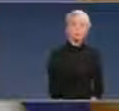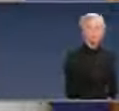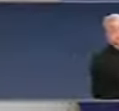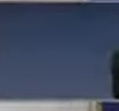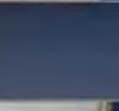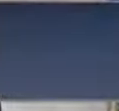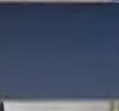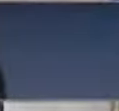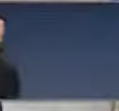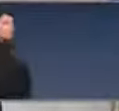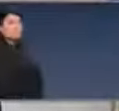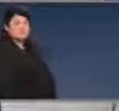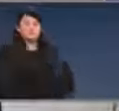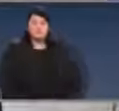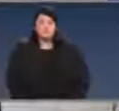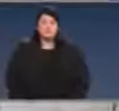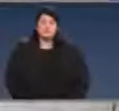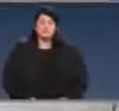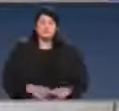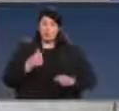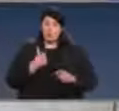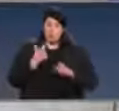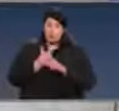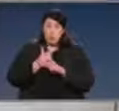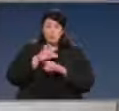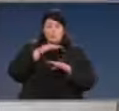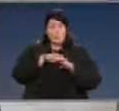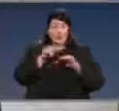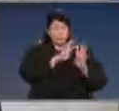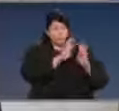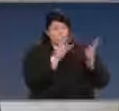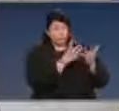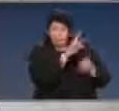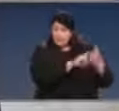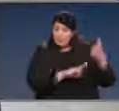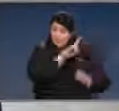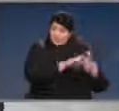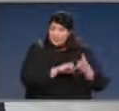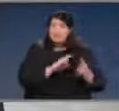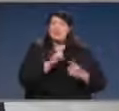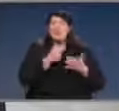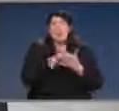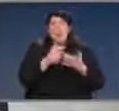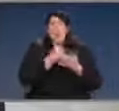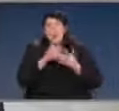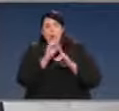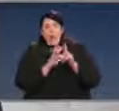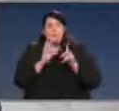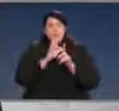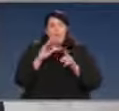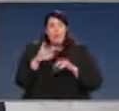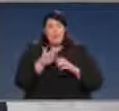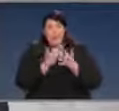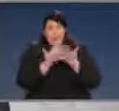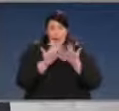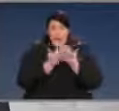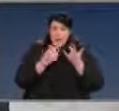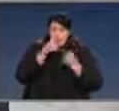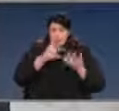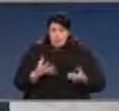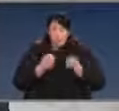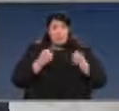So what we discussed in National Cabinet today was the normal update of the epidemiological situation in